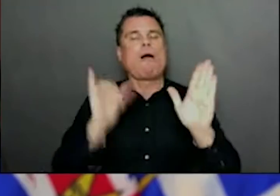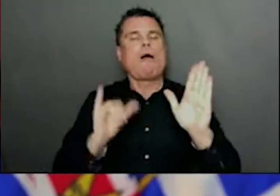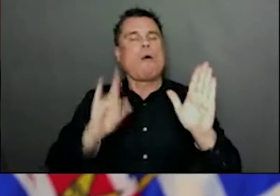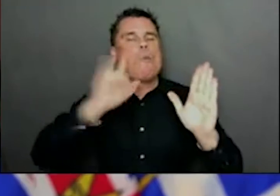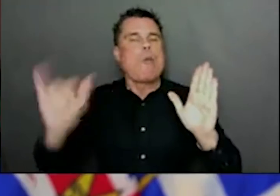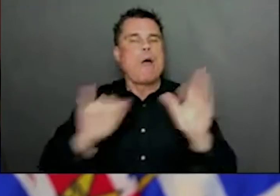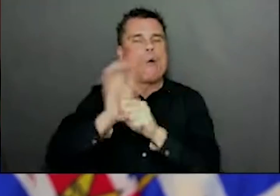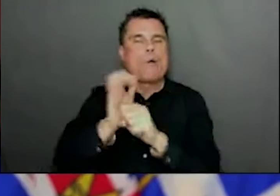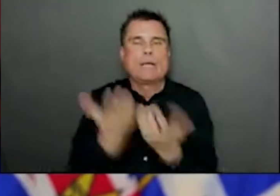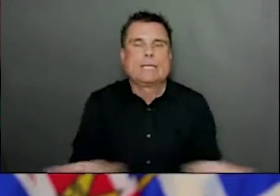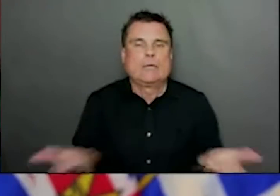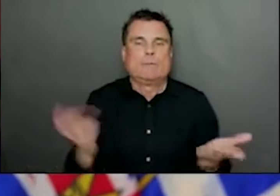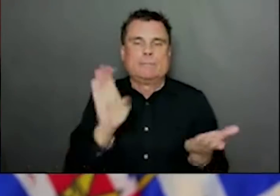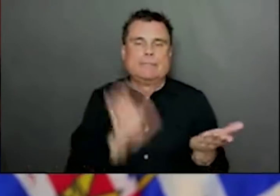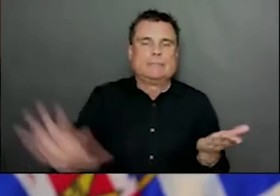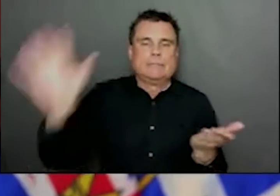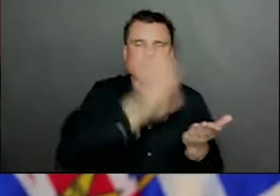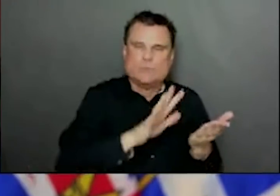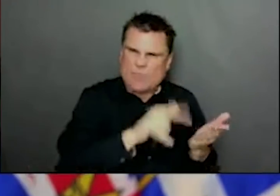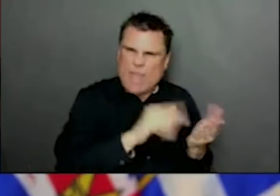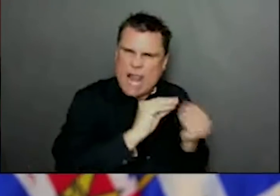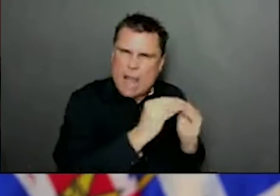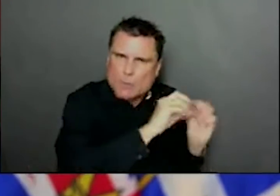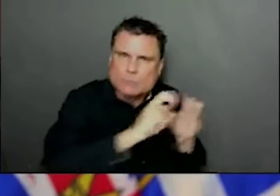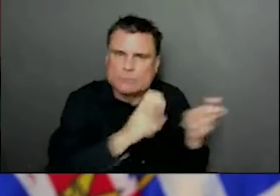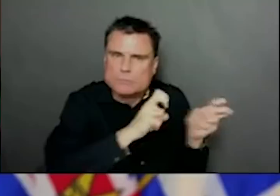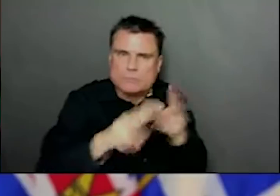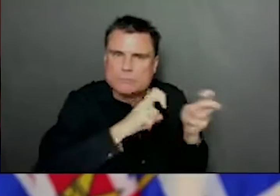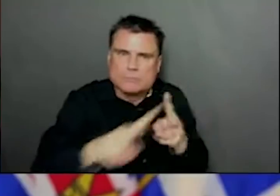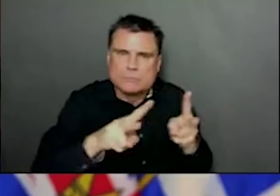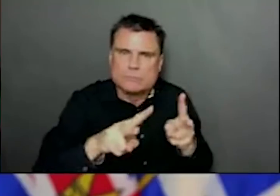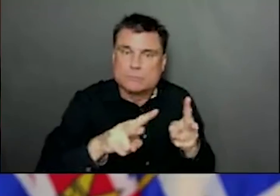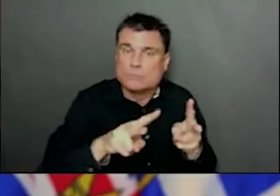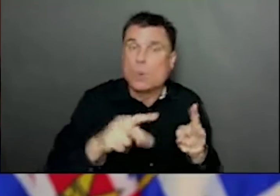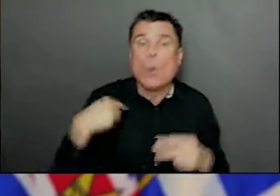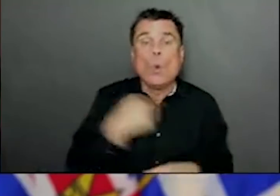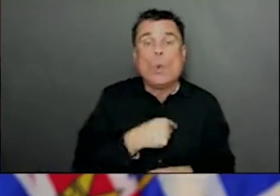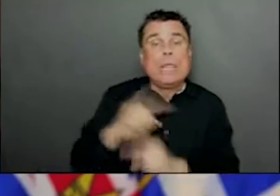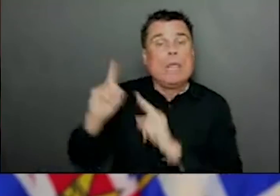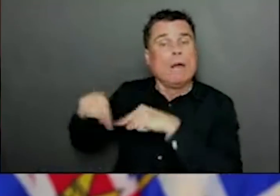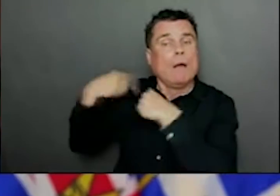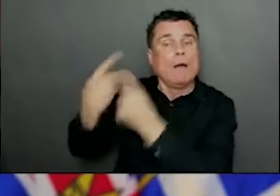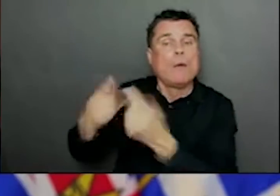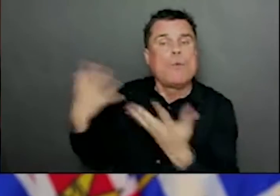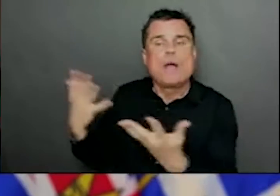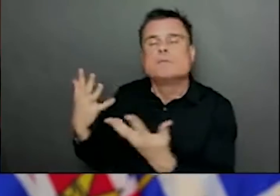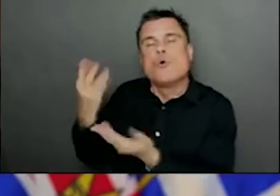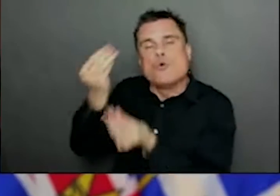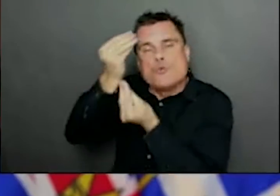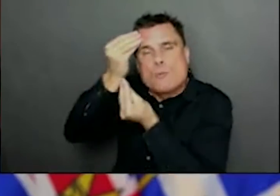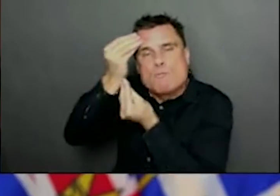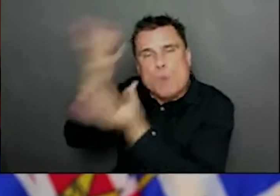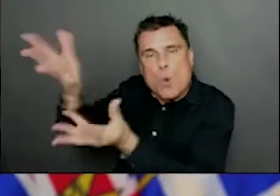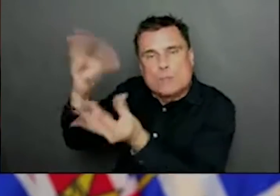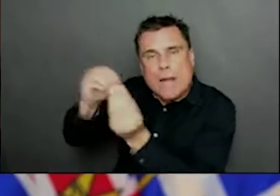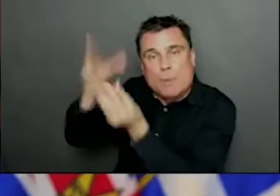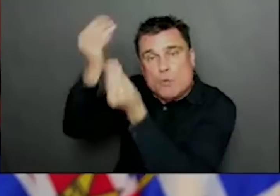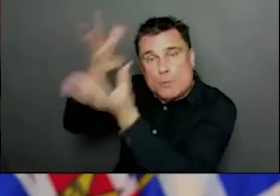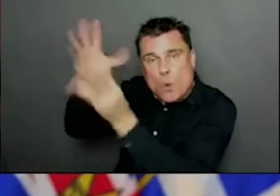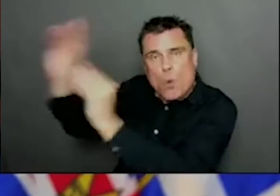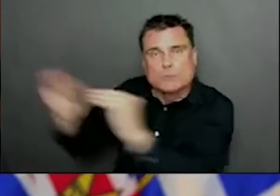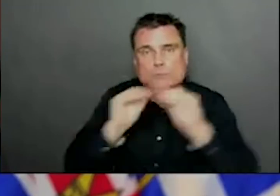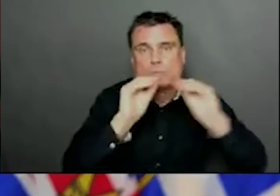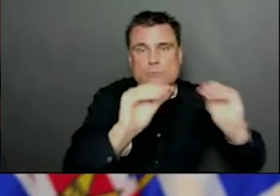call reported date. So that's the date that the health authority receives that report and starts the investigation on